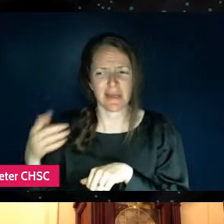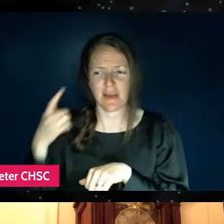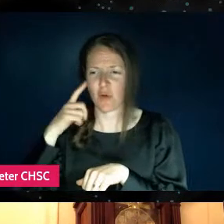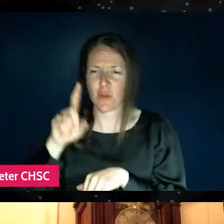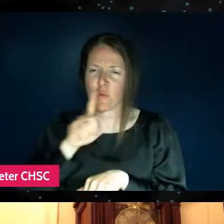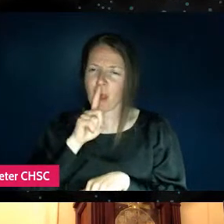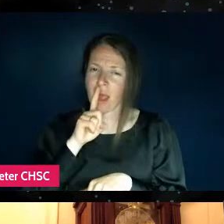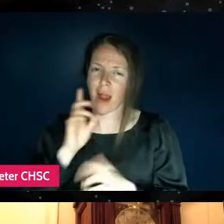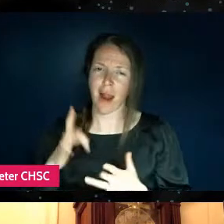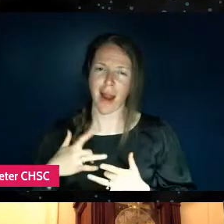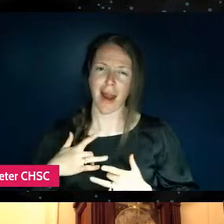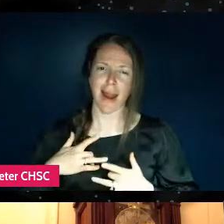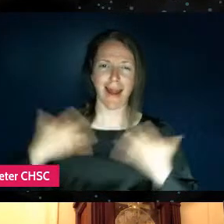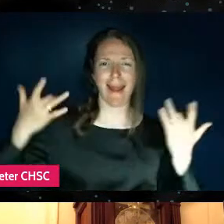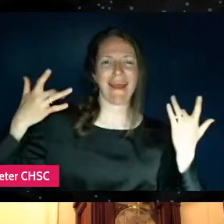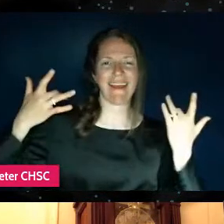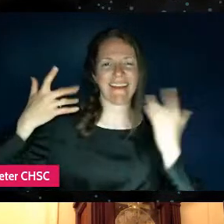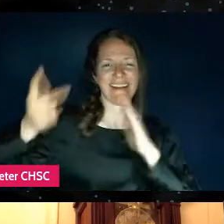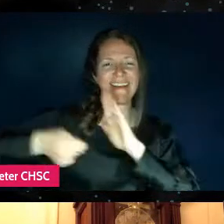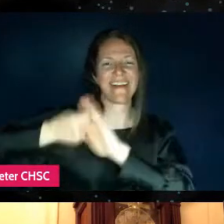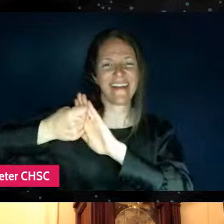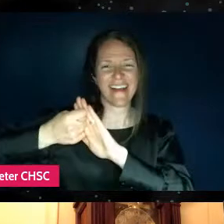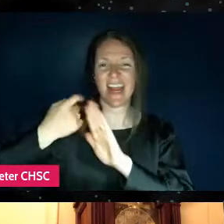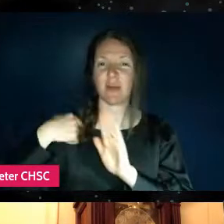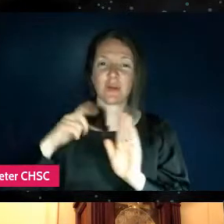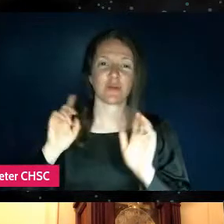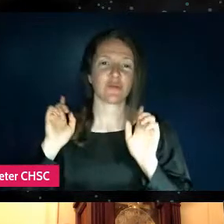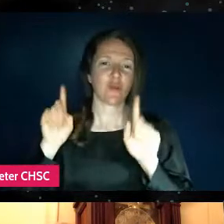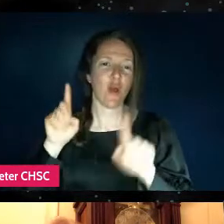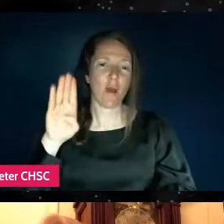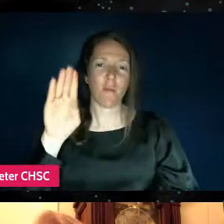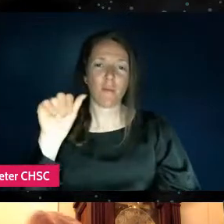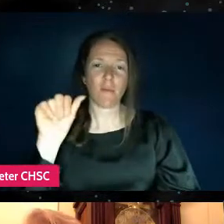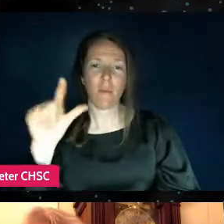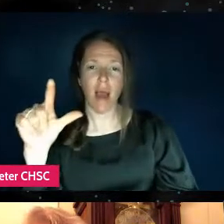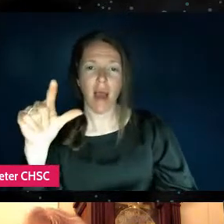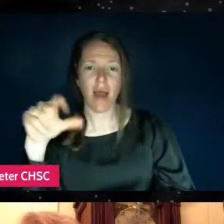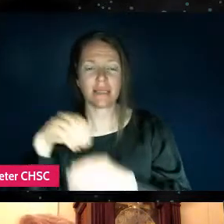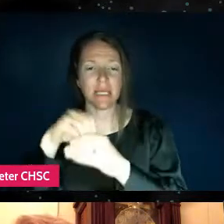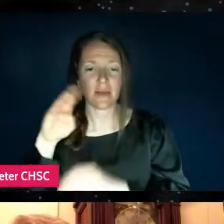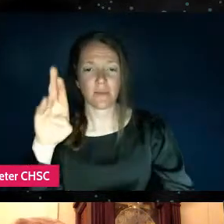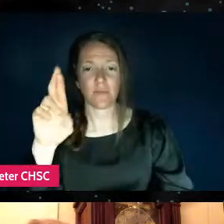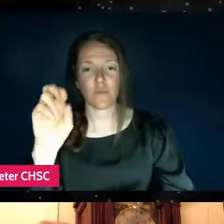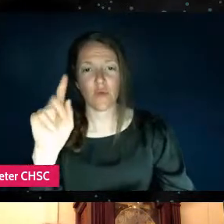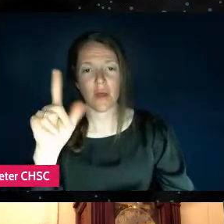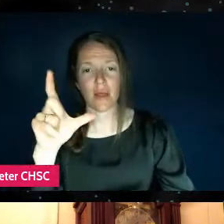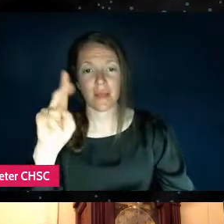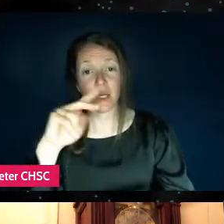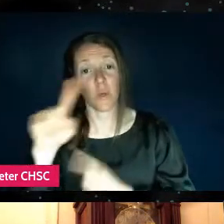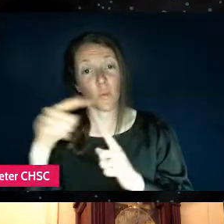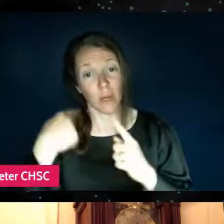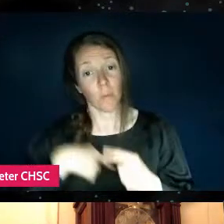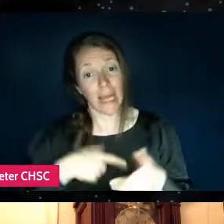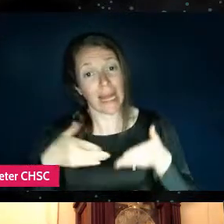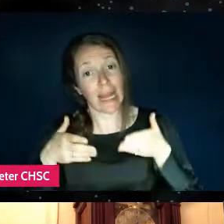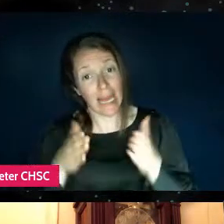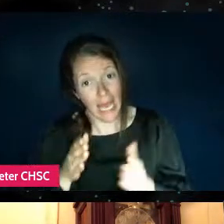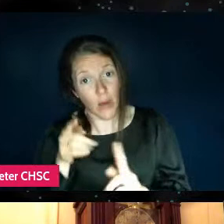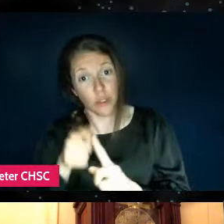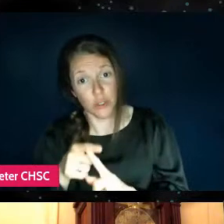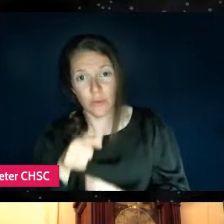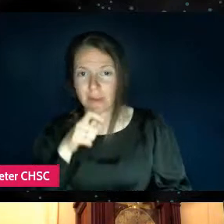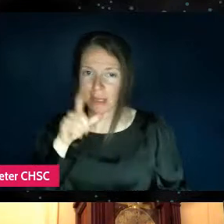heyday. And we would go to the balls in Brooklyn when we were allowed to, actually, because we weren't supposed to miss a